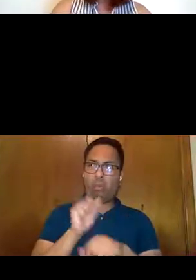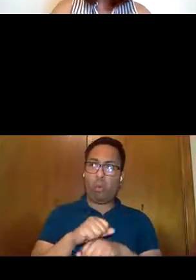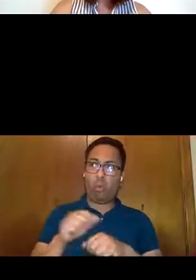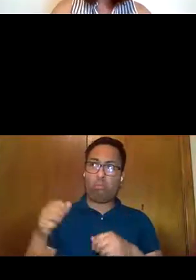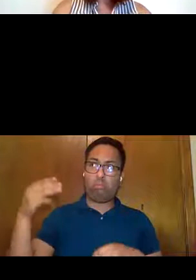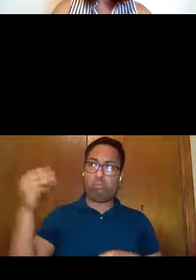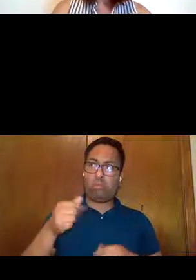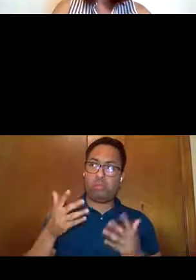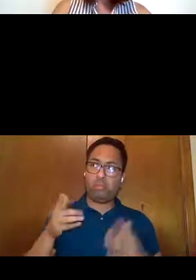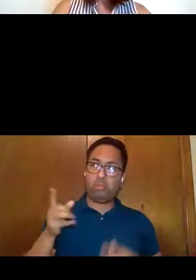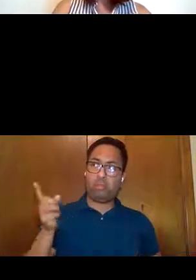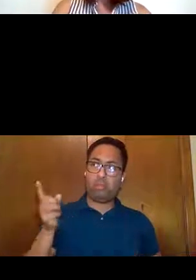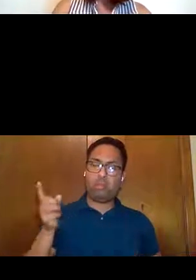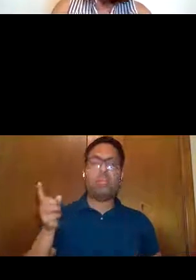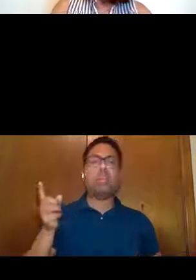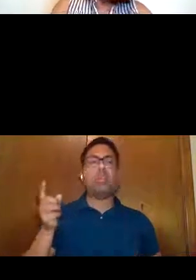ask that question.